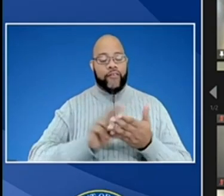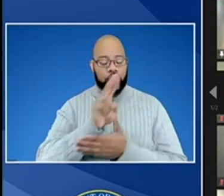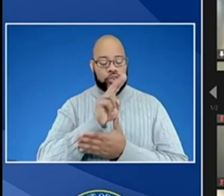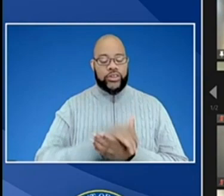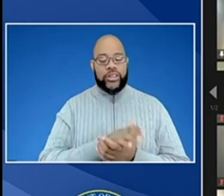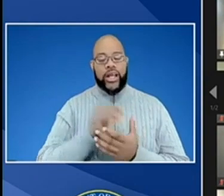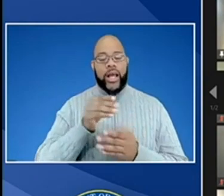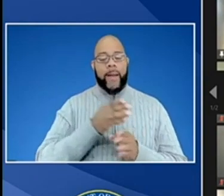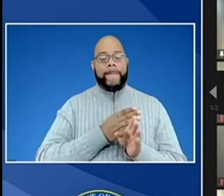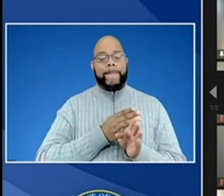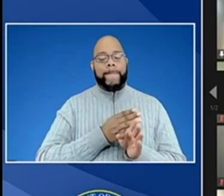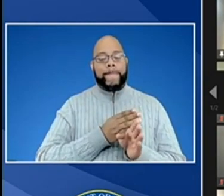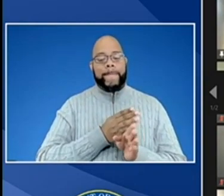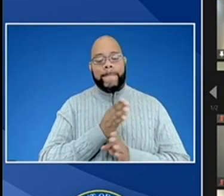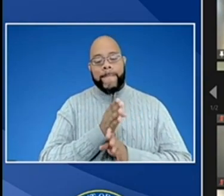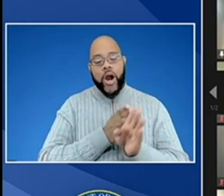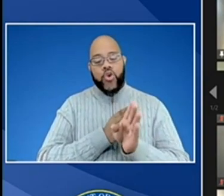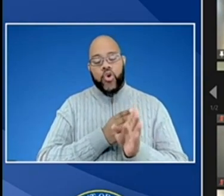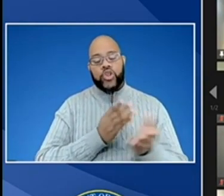and minority-serving